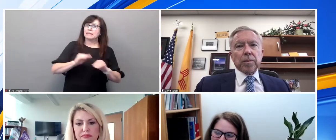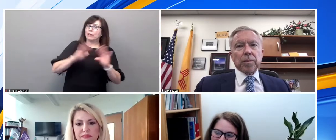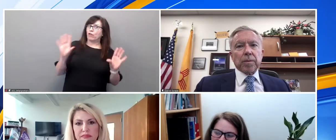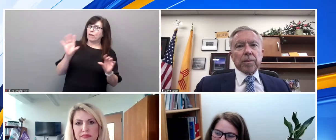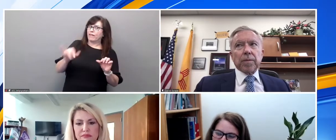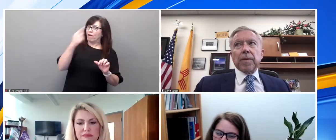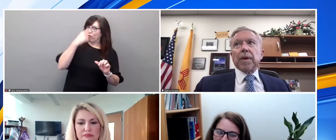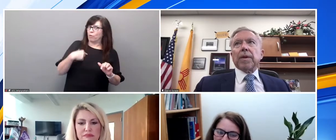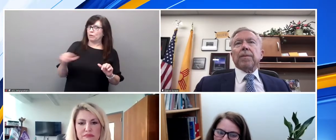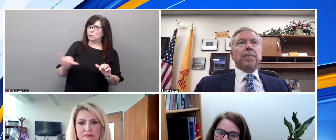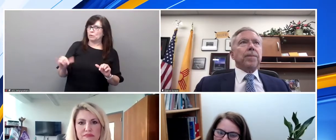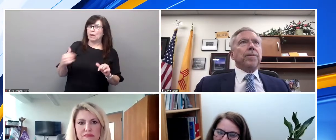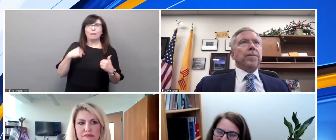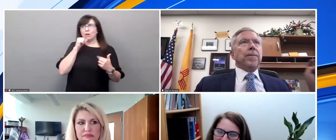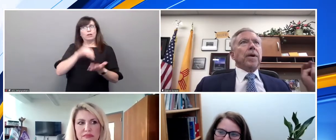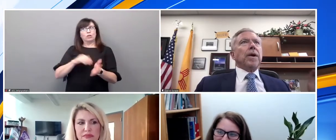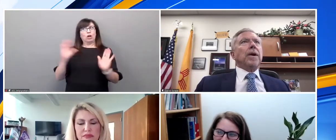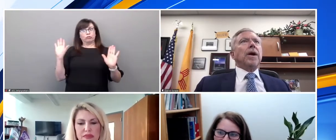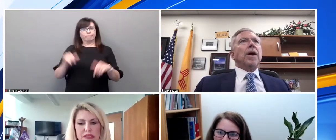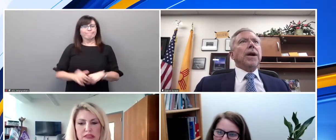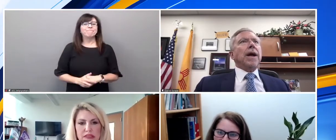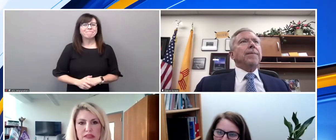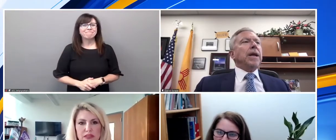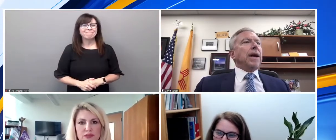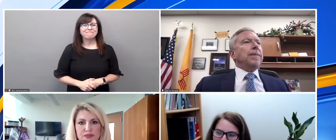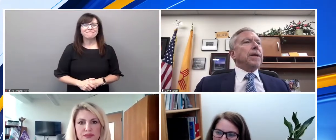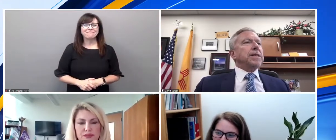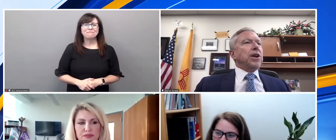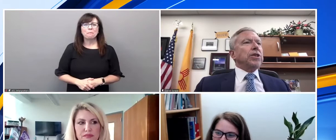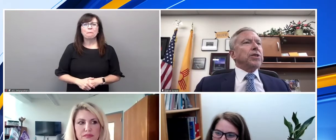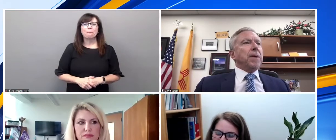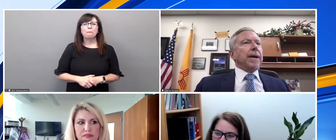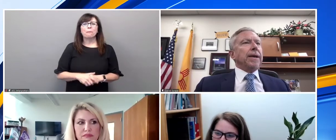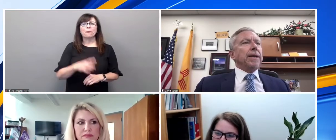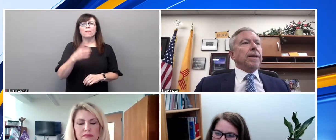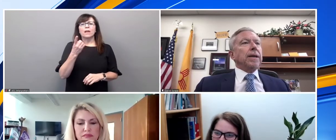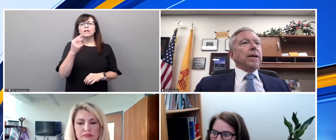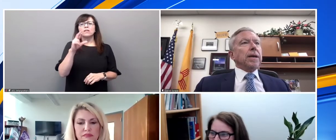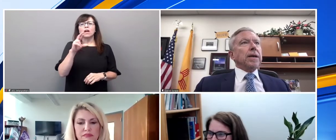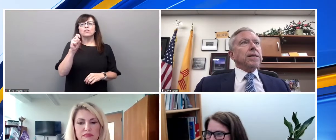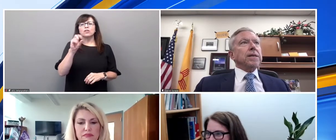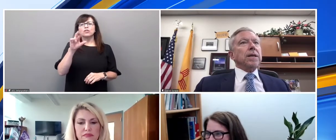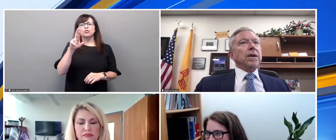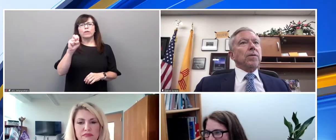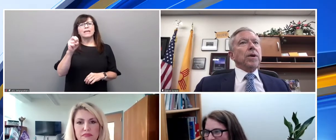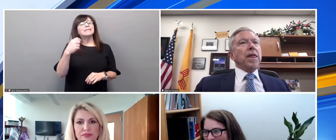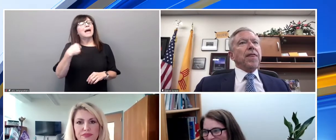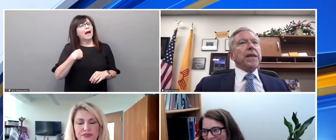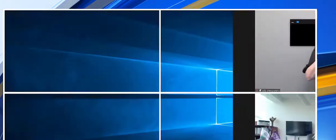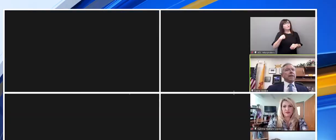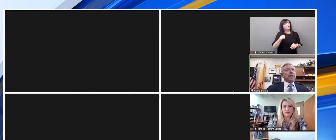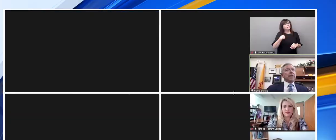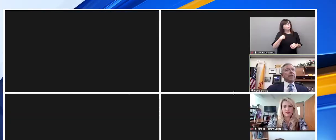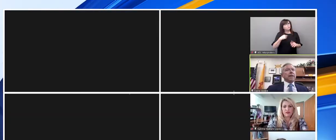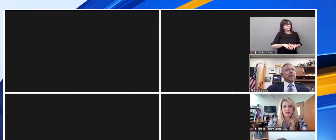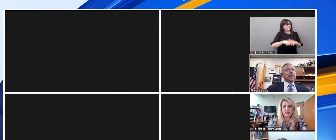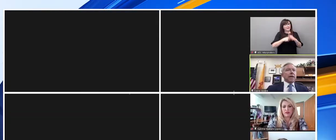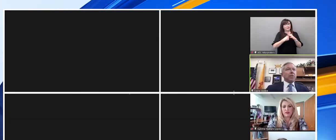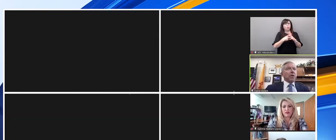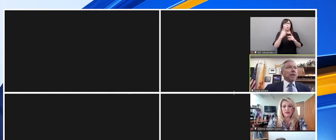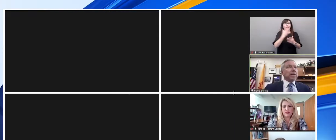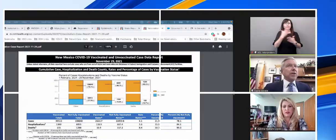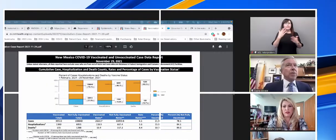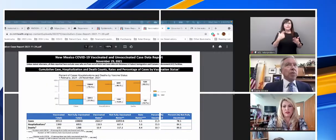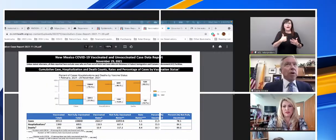me. Not a doctor here. Thank you. All right, I'm gonna start just by, because one of the things I love about